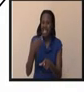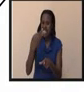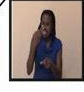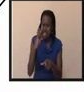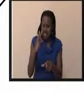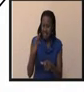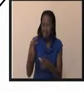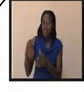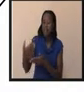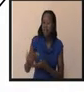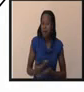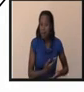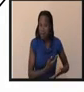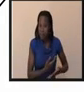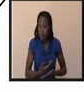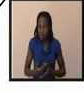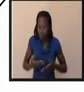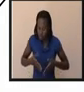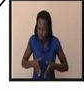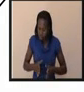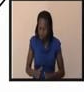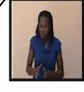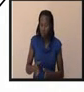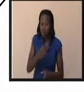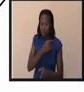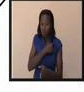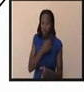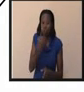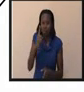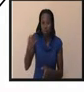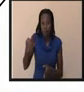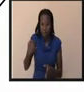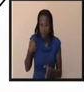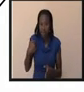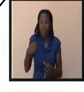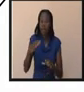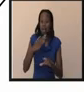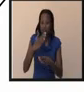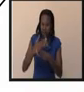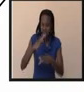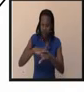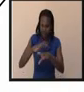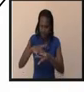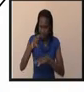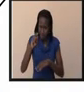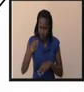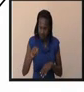as a result of the sex chromosomes that are donated by the